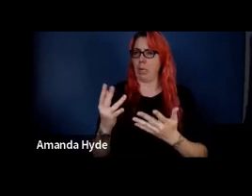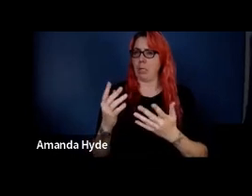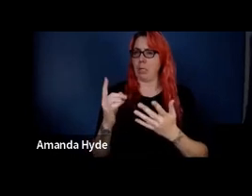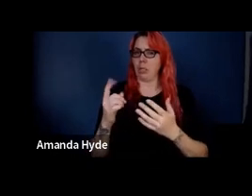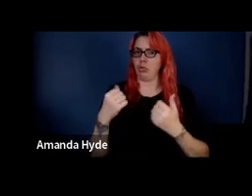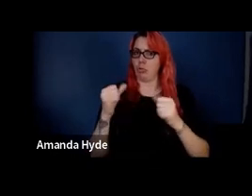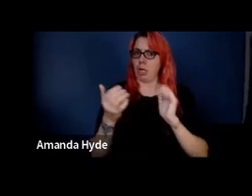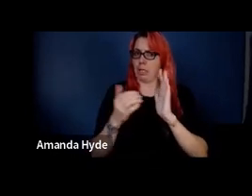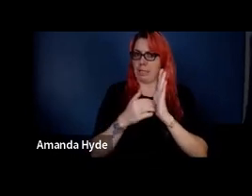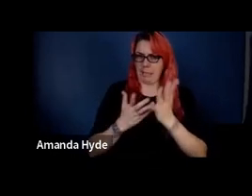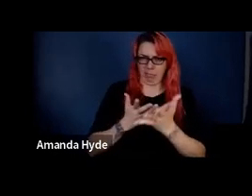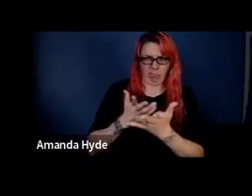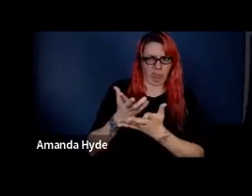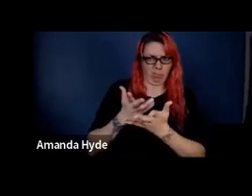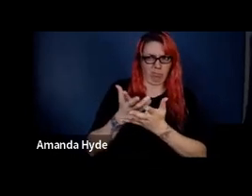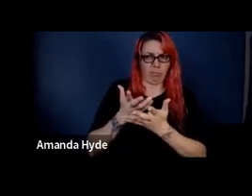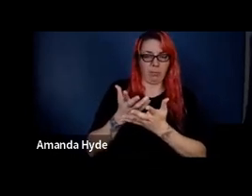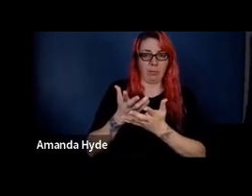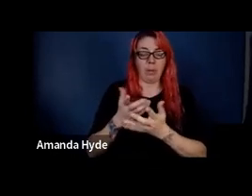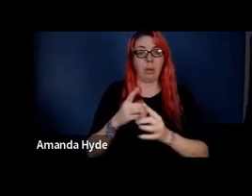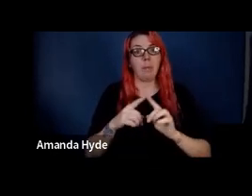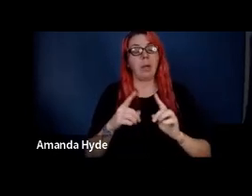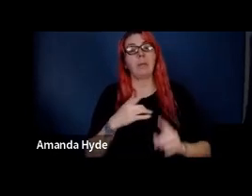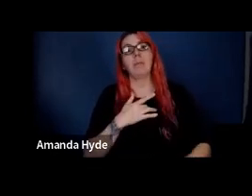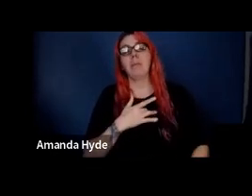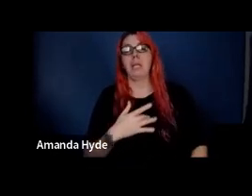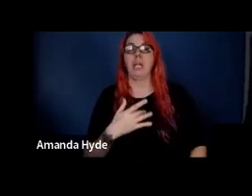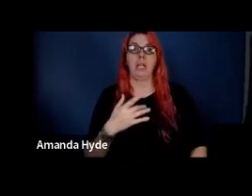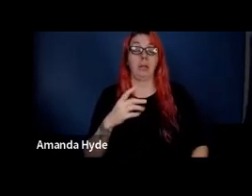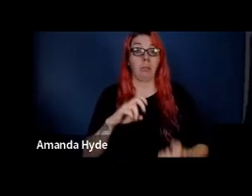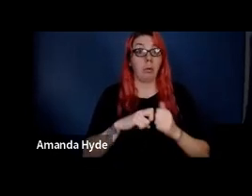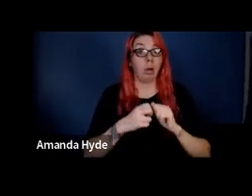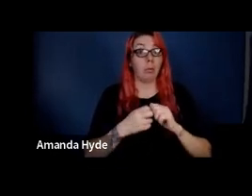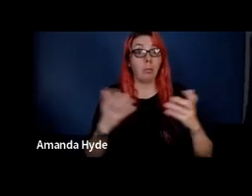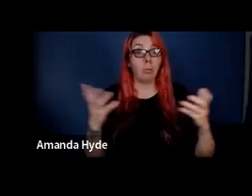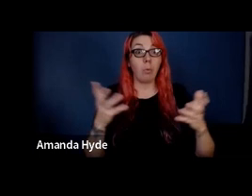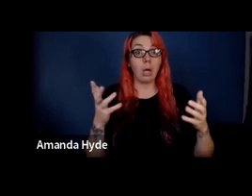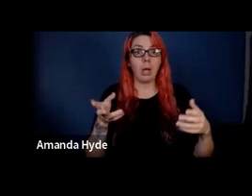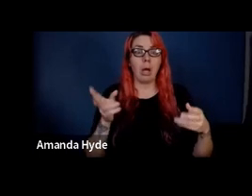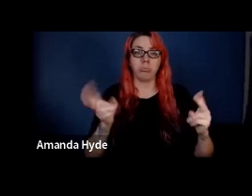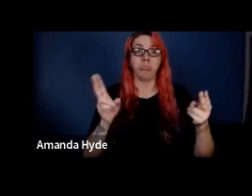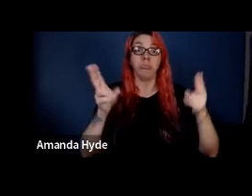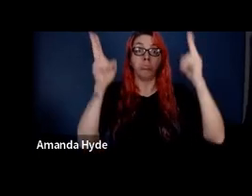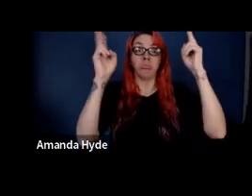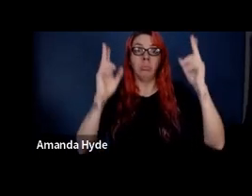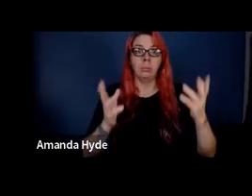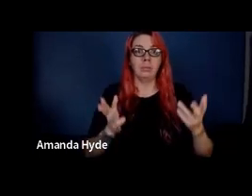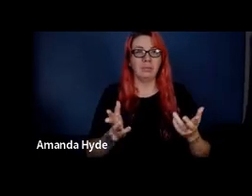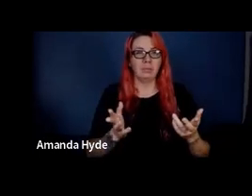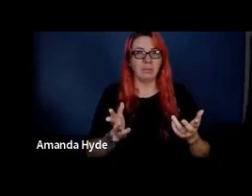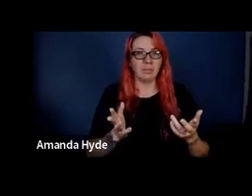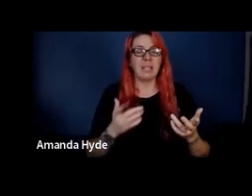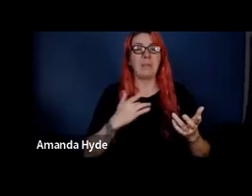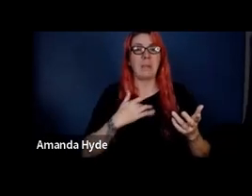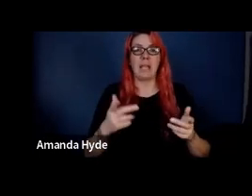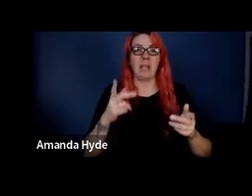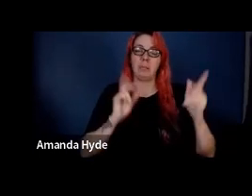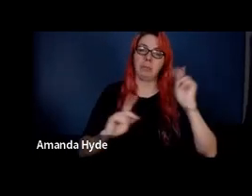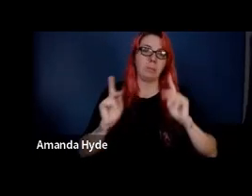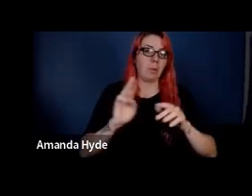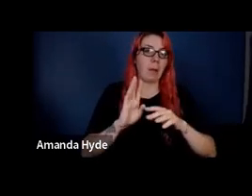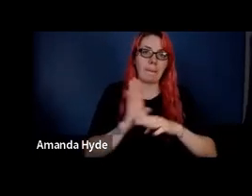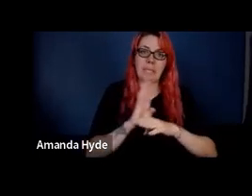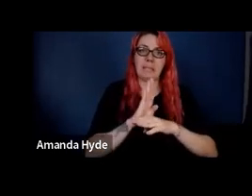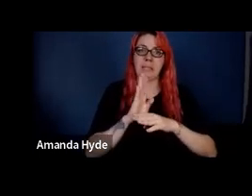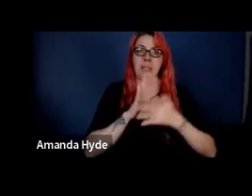time pressure. We're opening in a few weeks, right? We still got so much to do. And so how much time can we take doing this